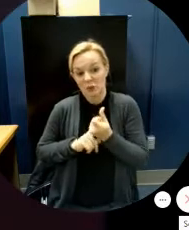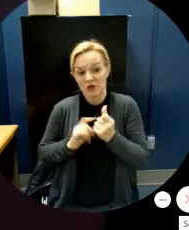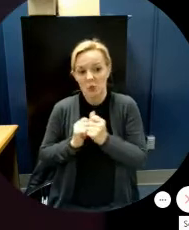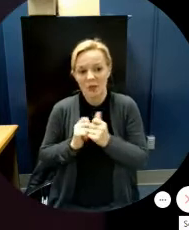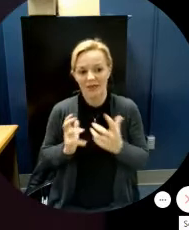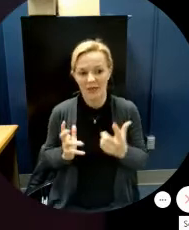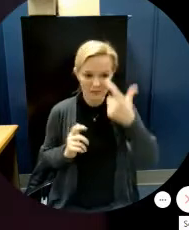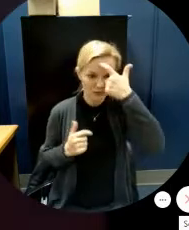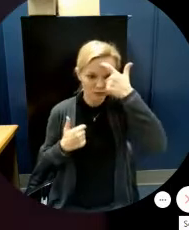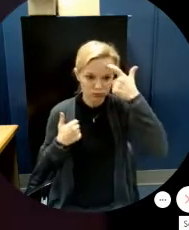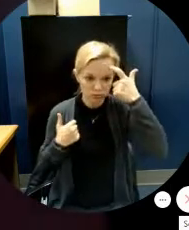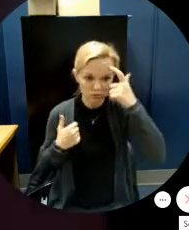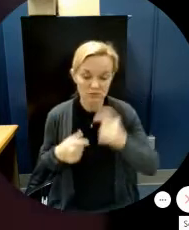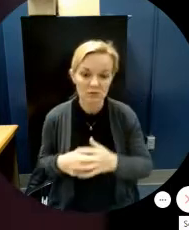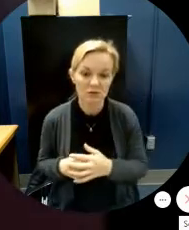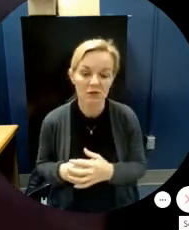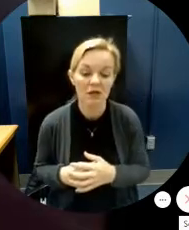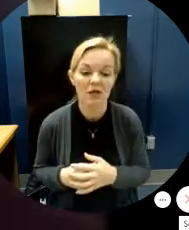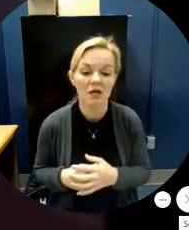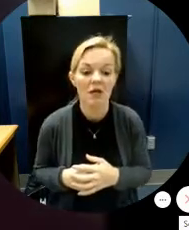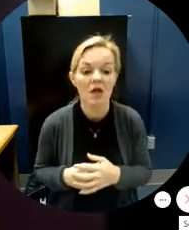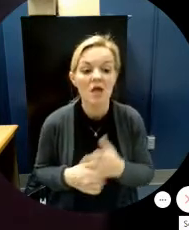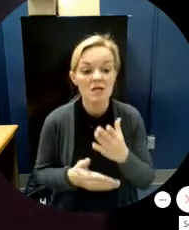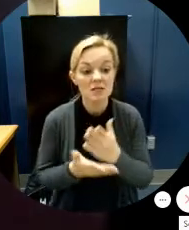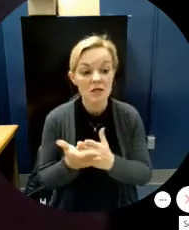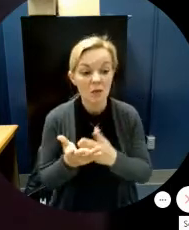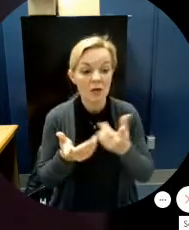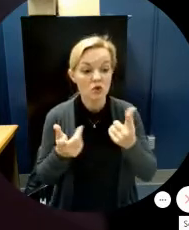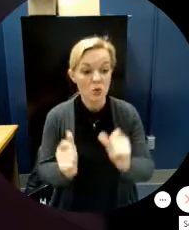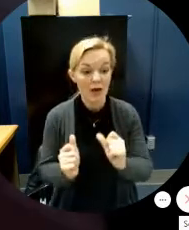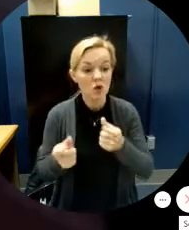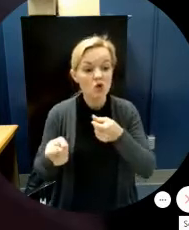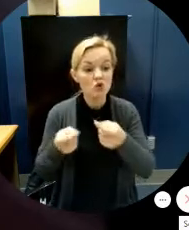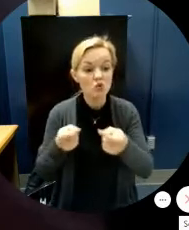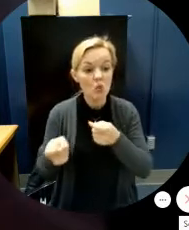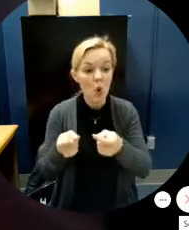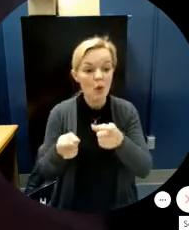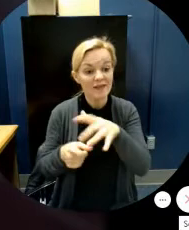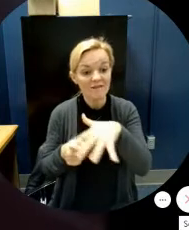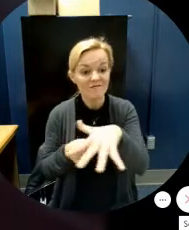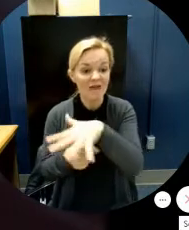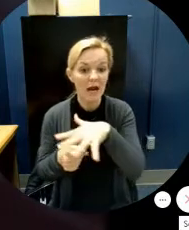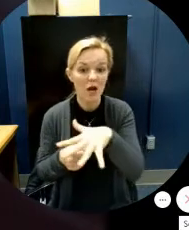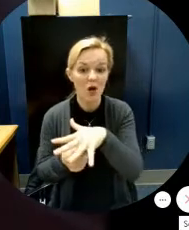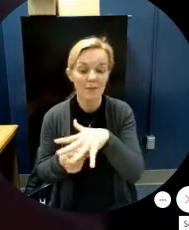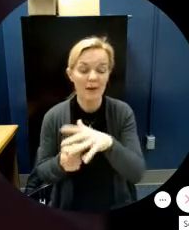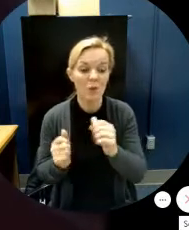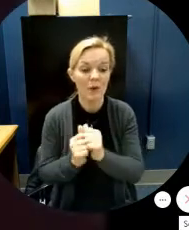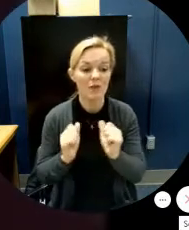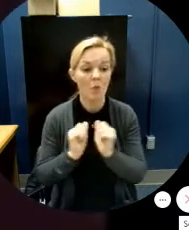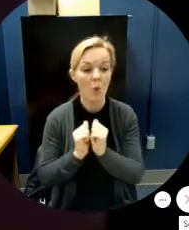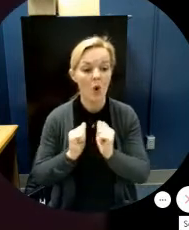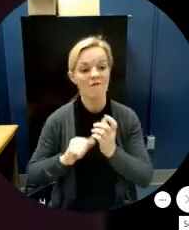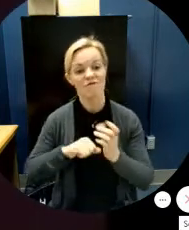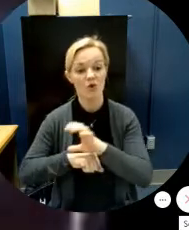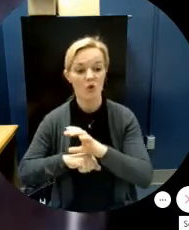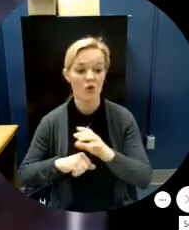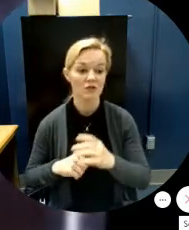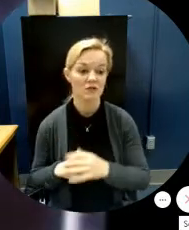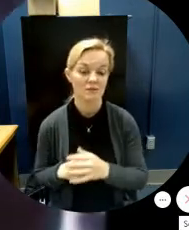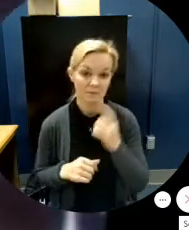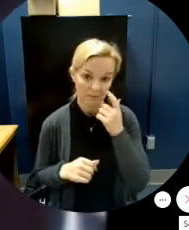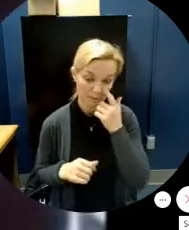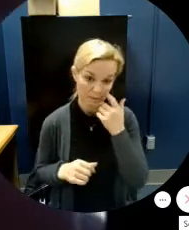situations. Others try to control their environment by being more aggressive. We're conducting an investigation,